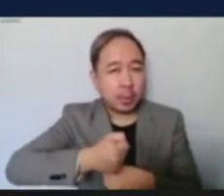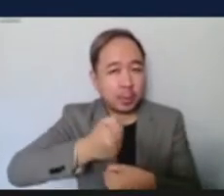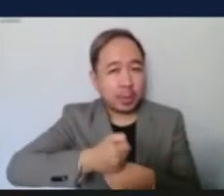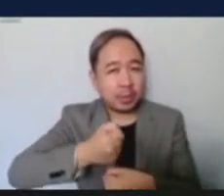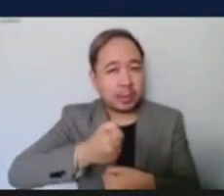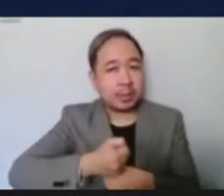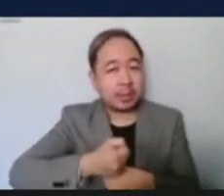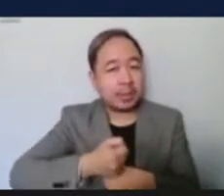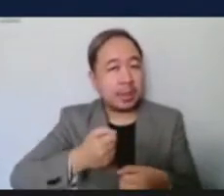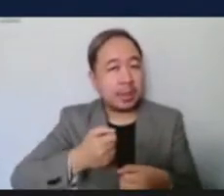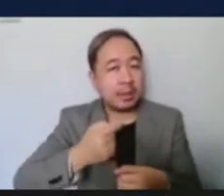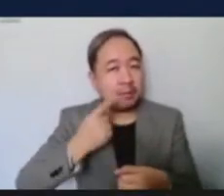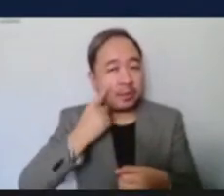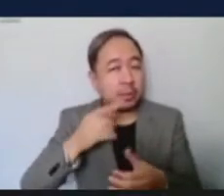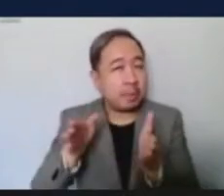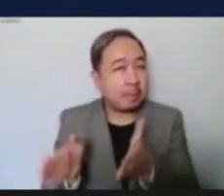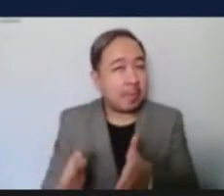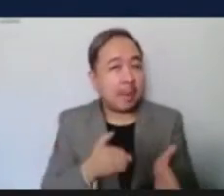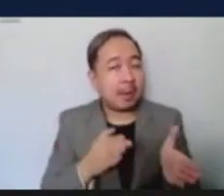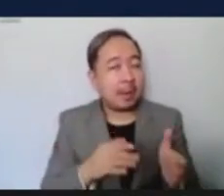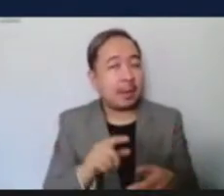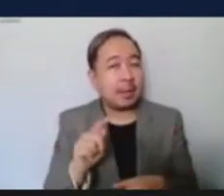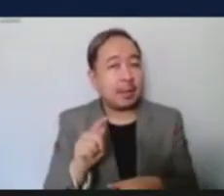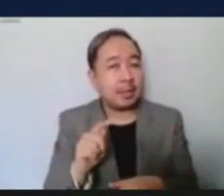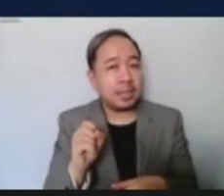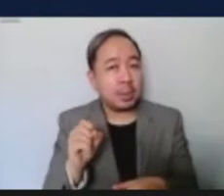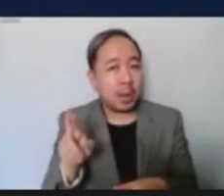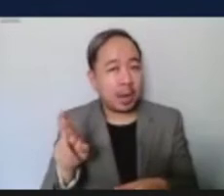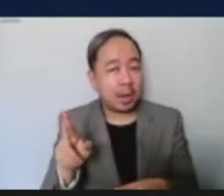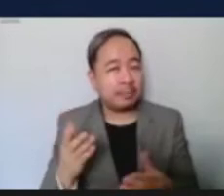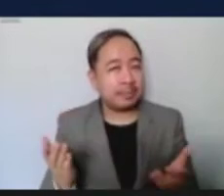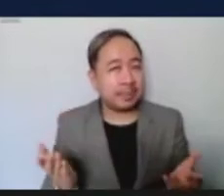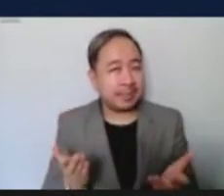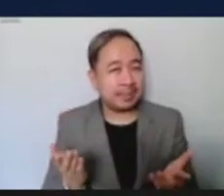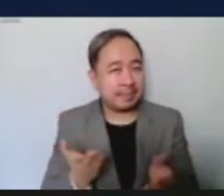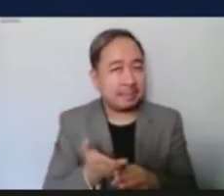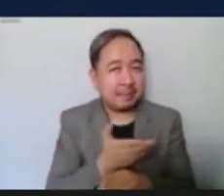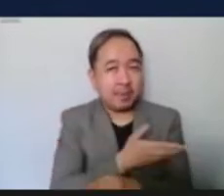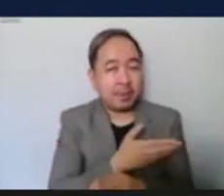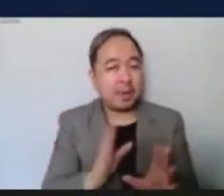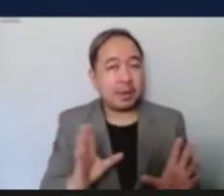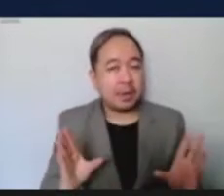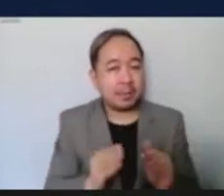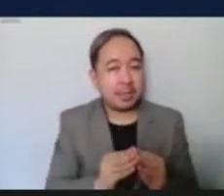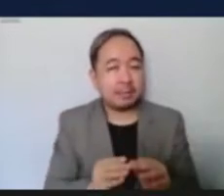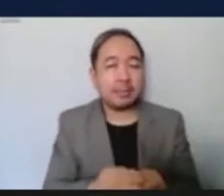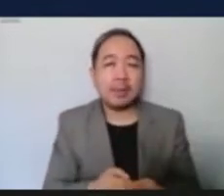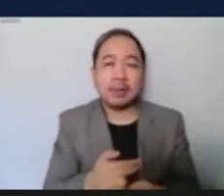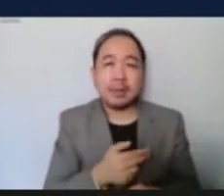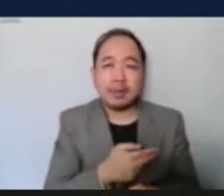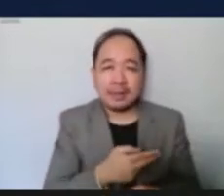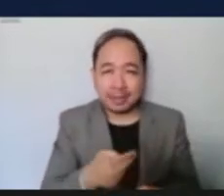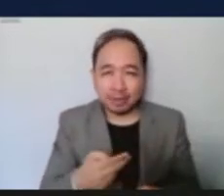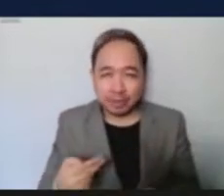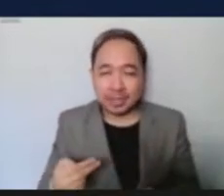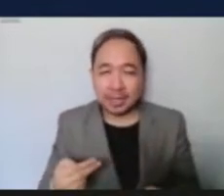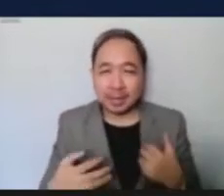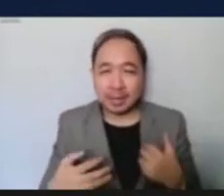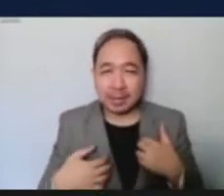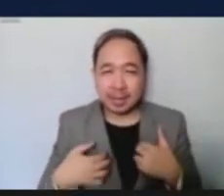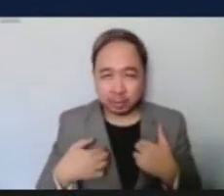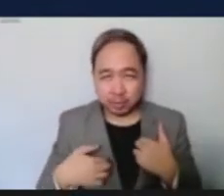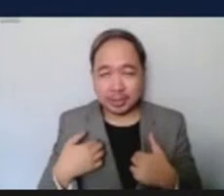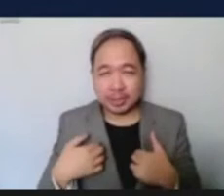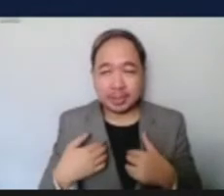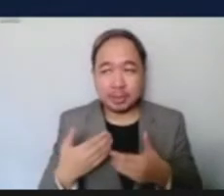the term of reference presenting before the meeting Indonesia is looking forward to nominate our